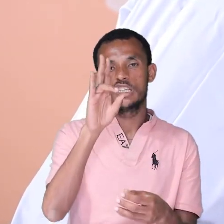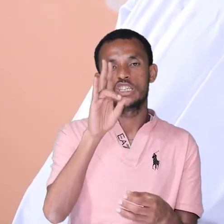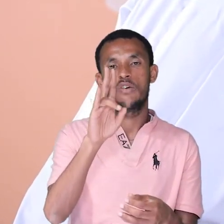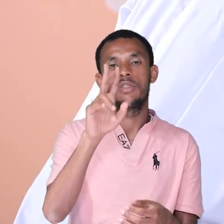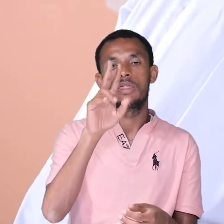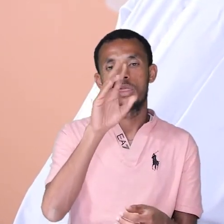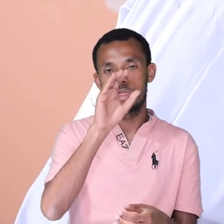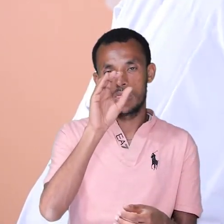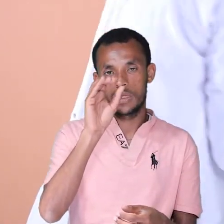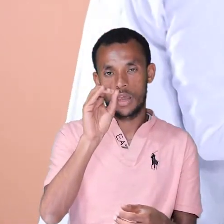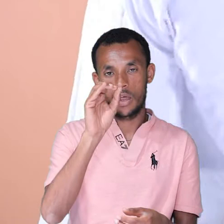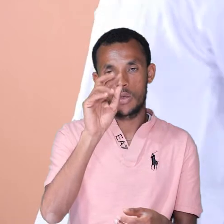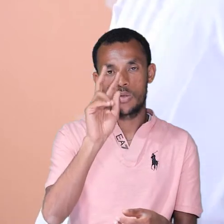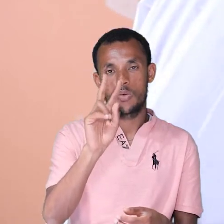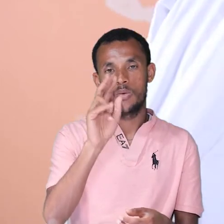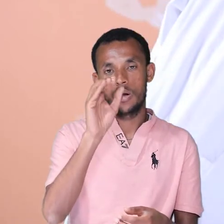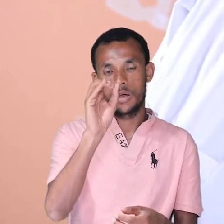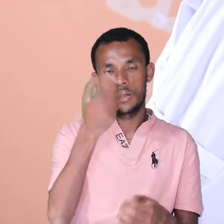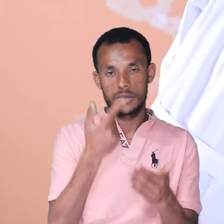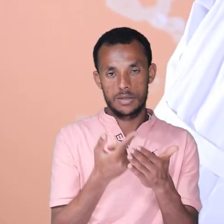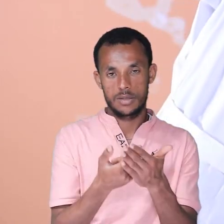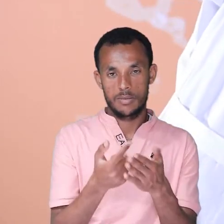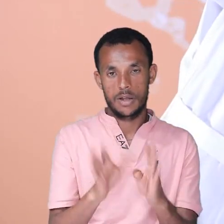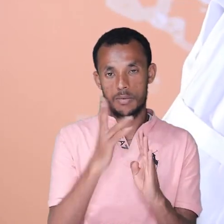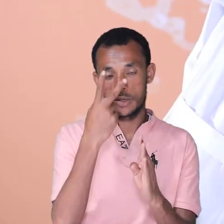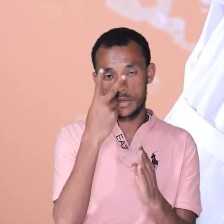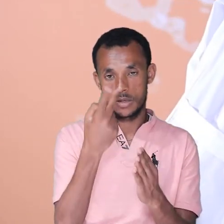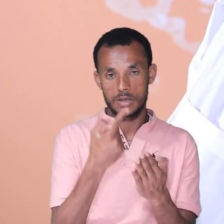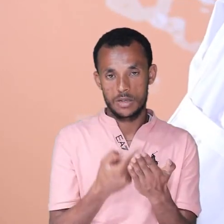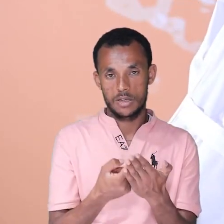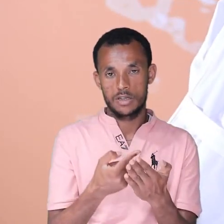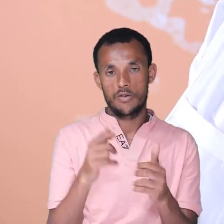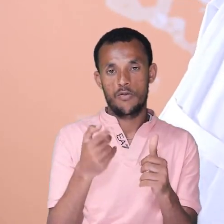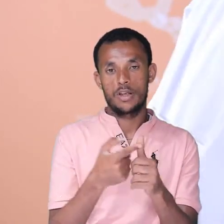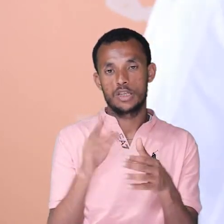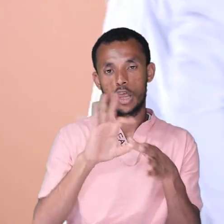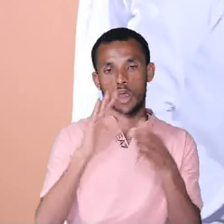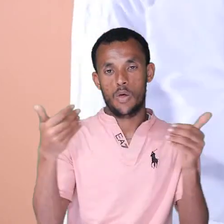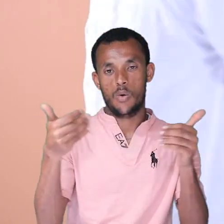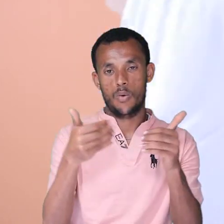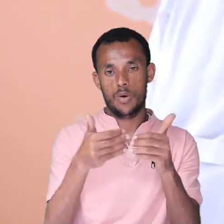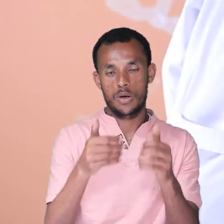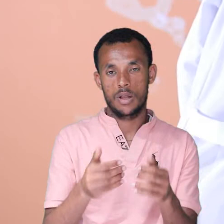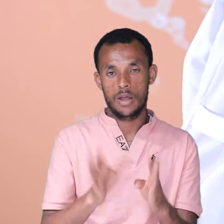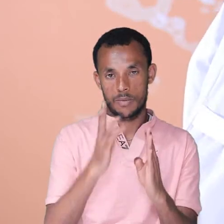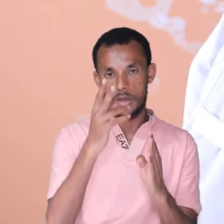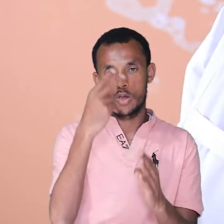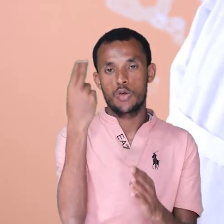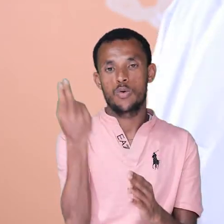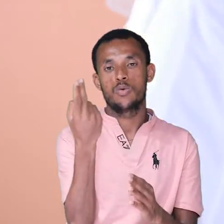172 degree. Let this one the first equation. Let me